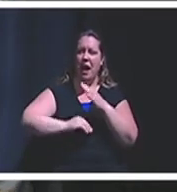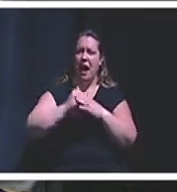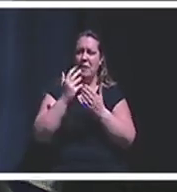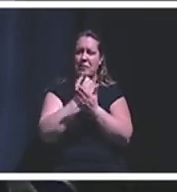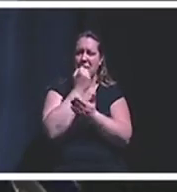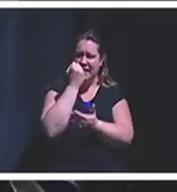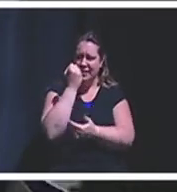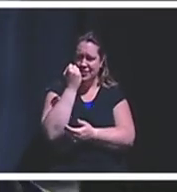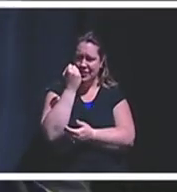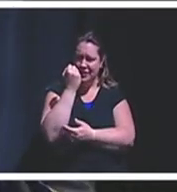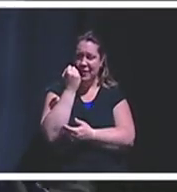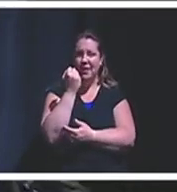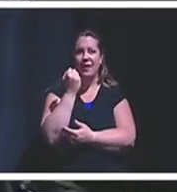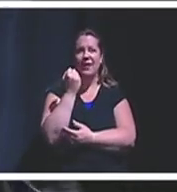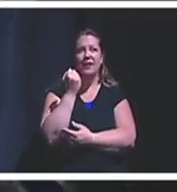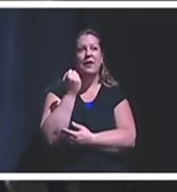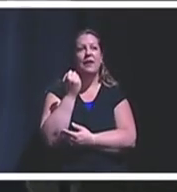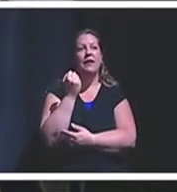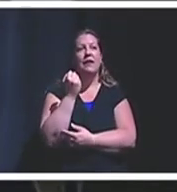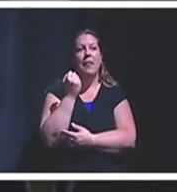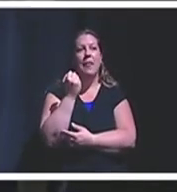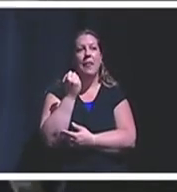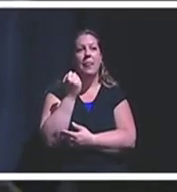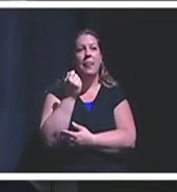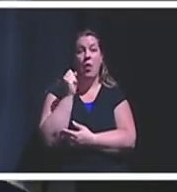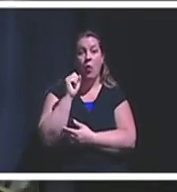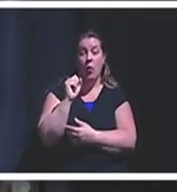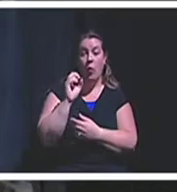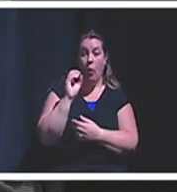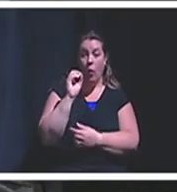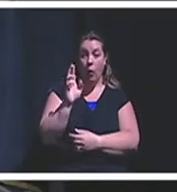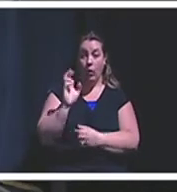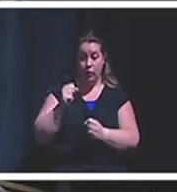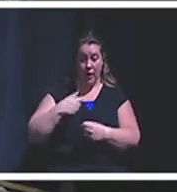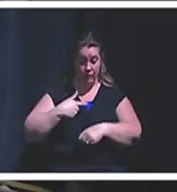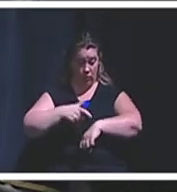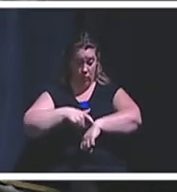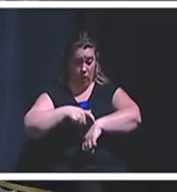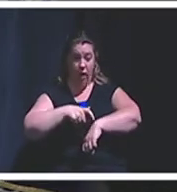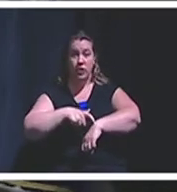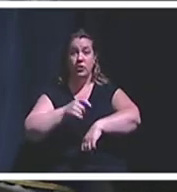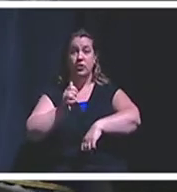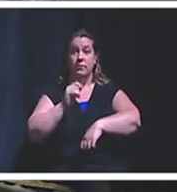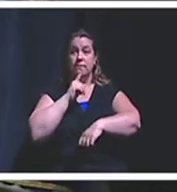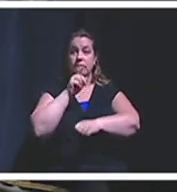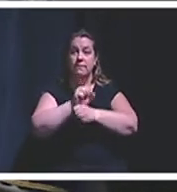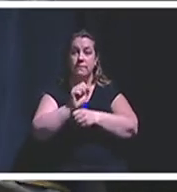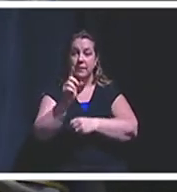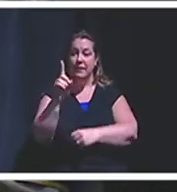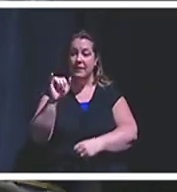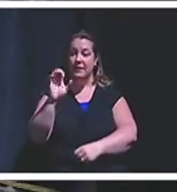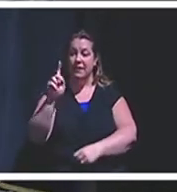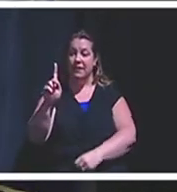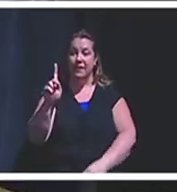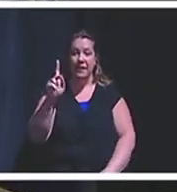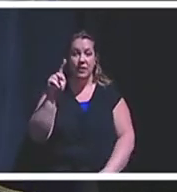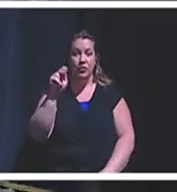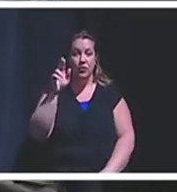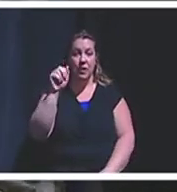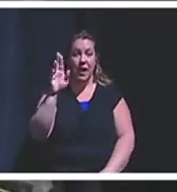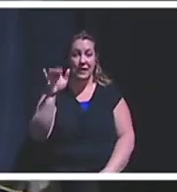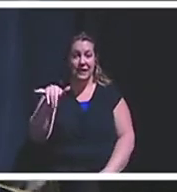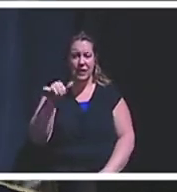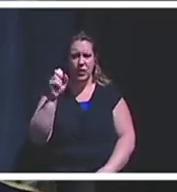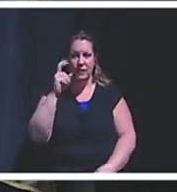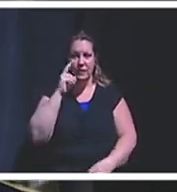or that we would be able to have a watch like Dick Tracy that could see thousands